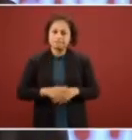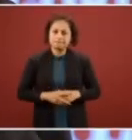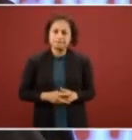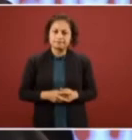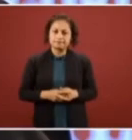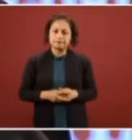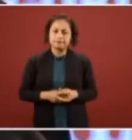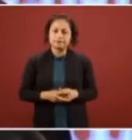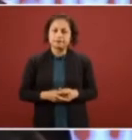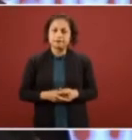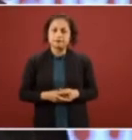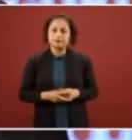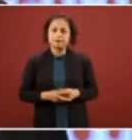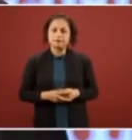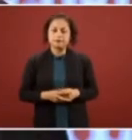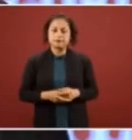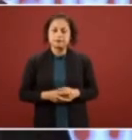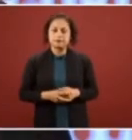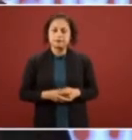Que